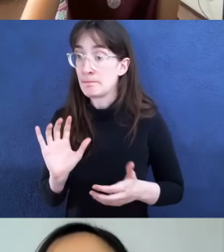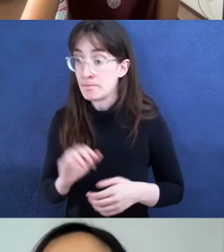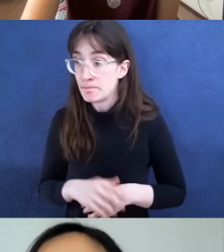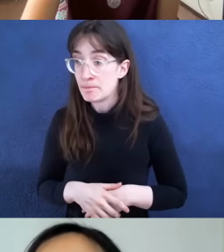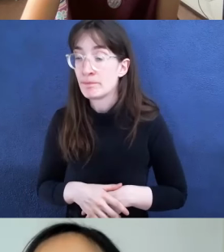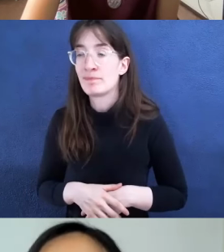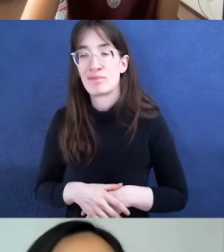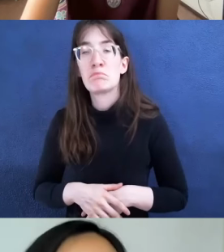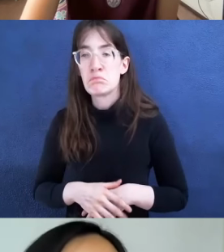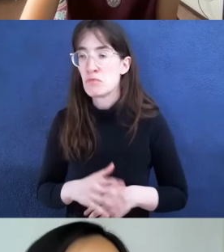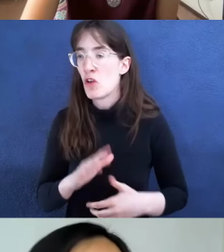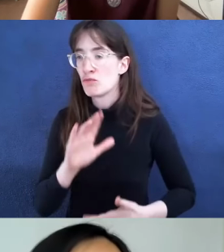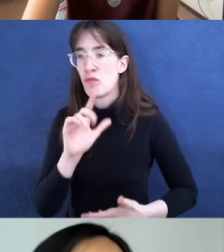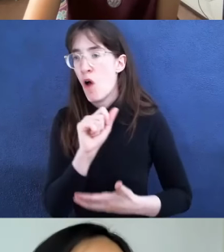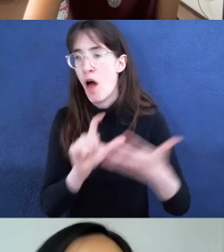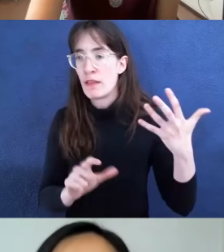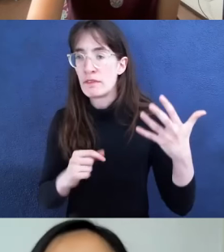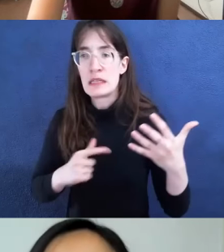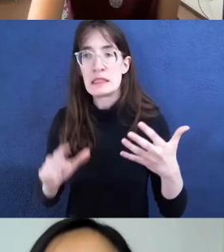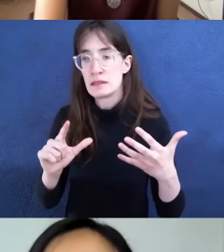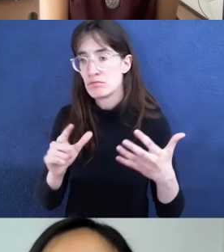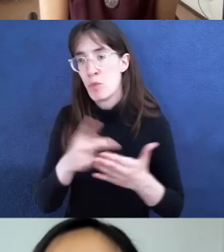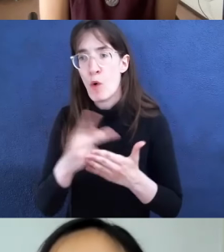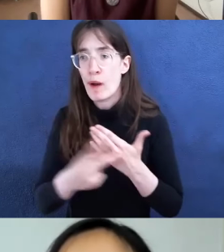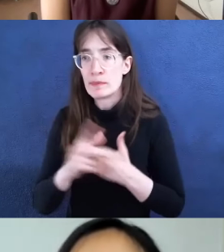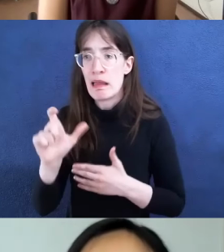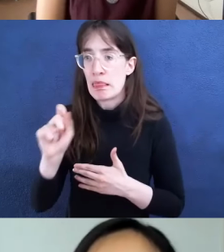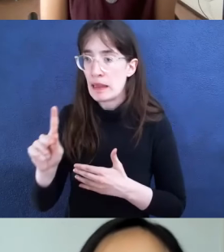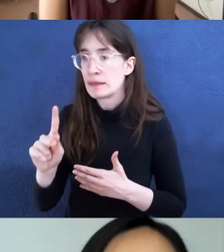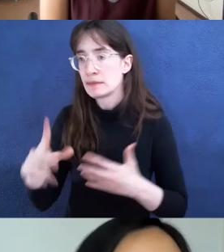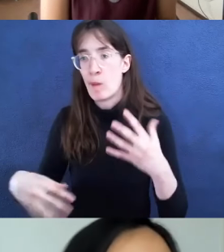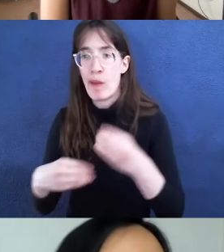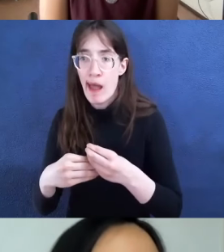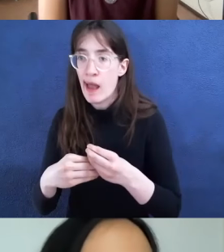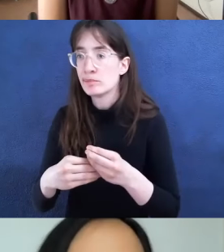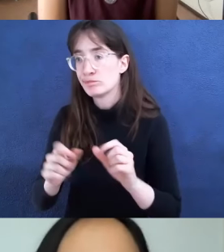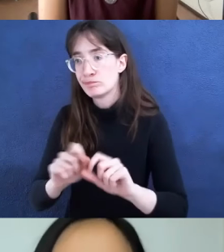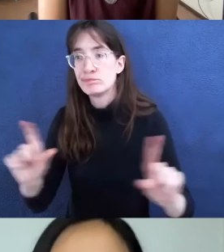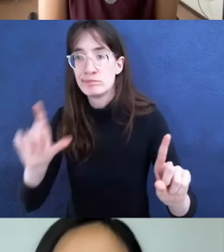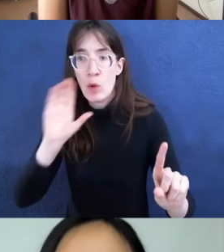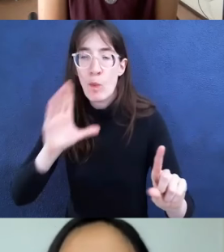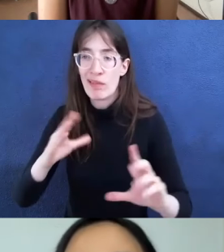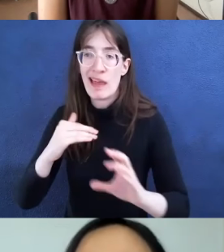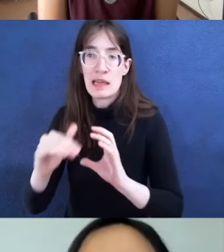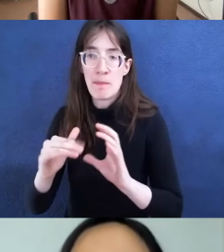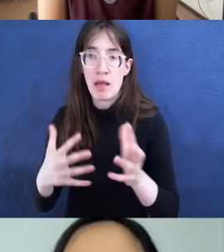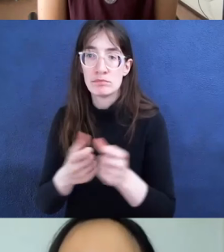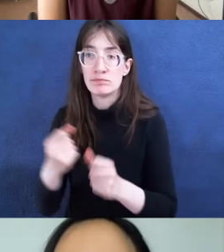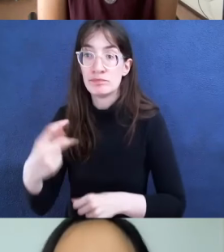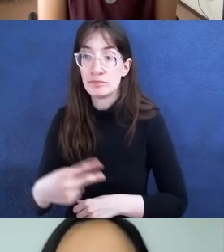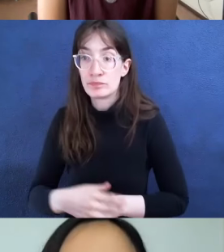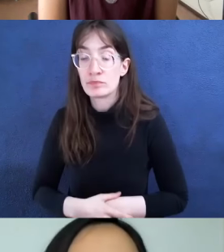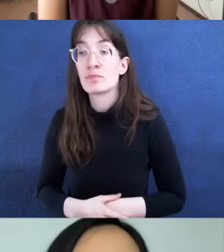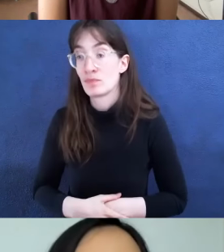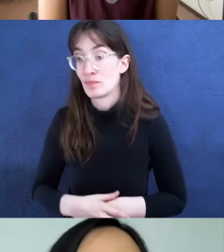I'll include links to all of these, the programs and everything that's sent. So I'll make sure they're clickable on the